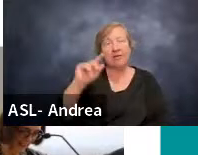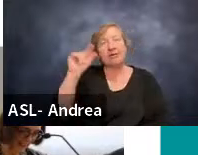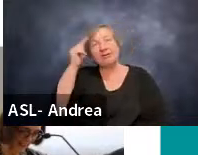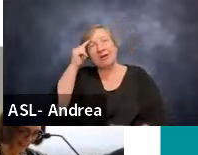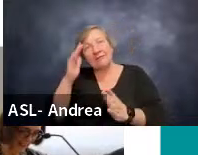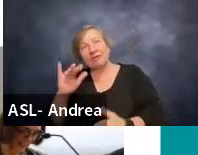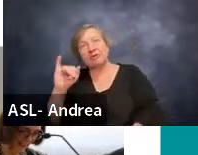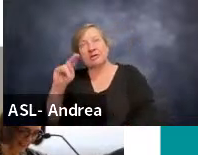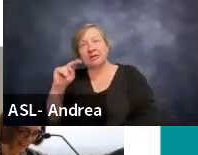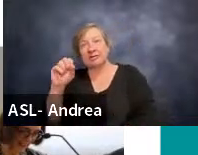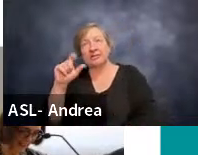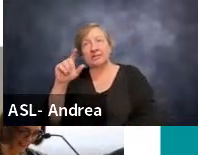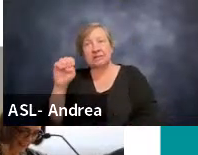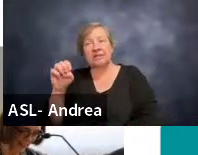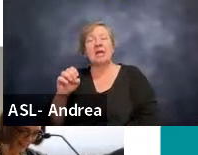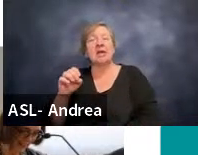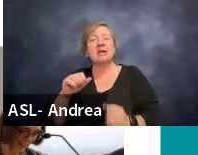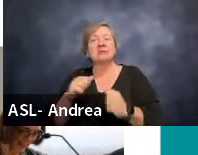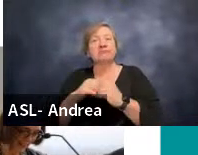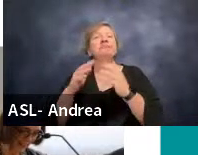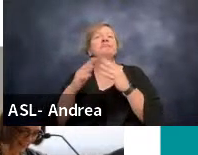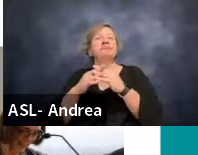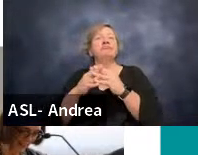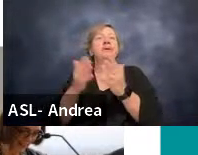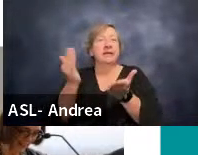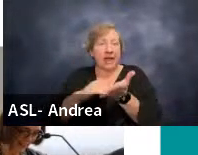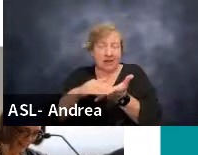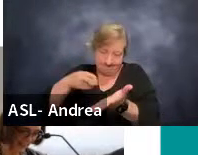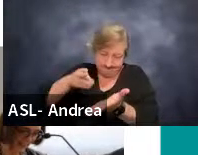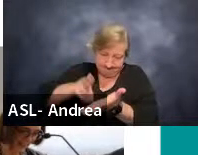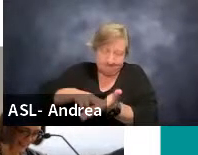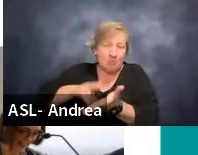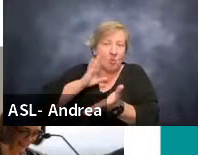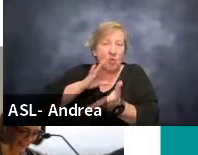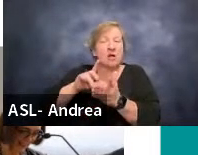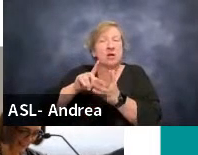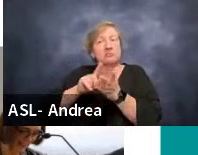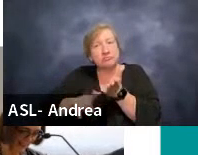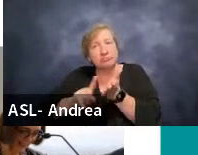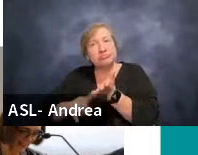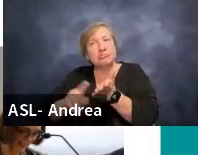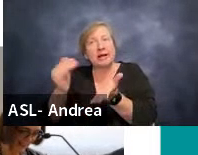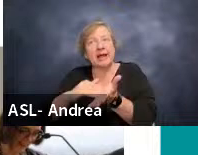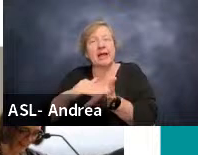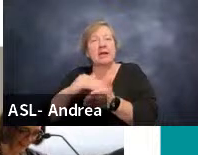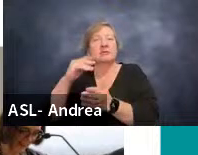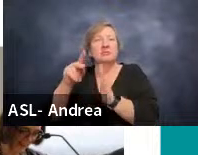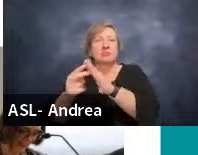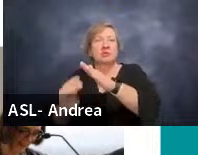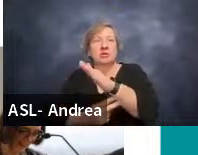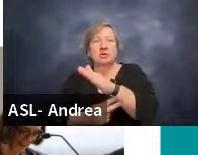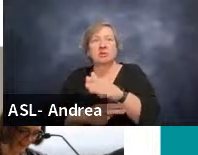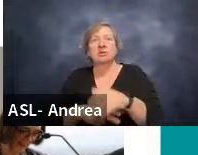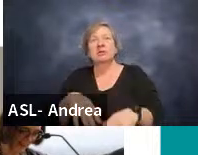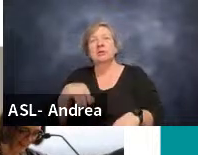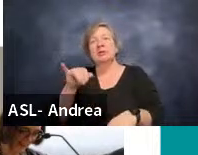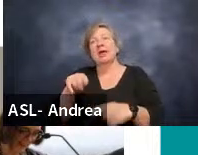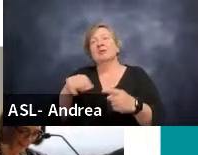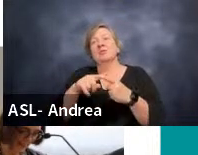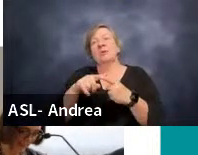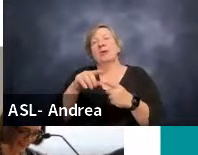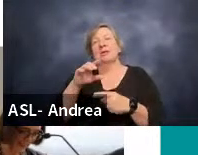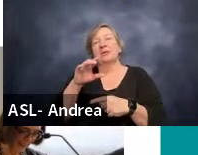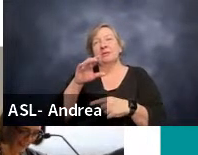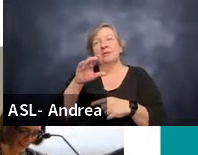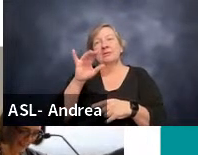restarted the program to replace the bridge. That was the time that the Columbia River Crossing transitioned into the Interstate Bridge